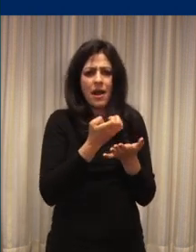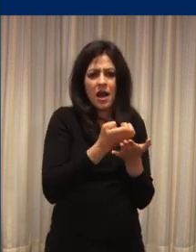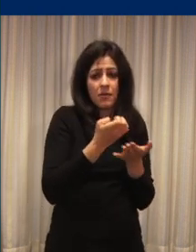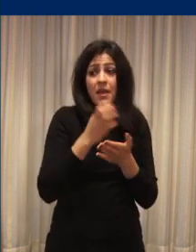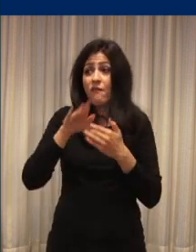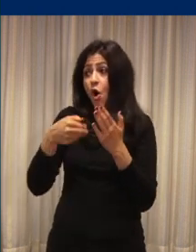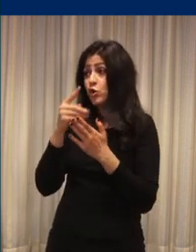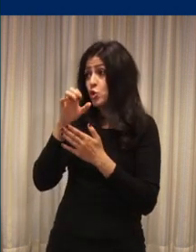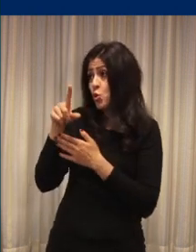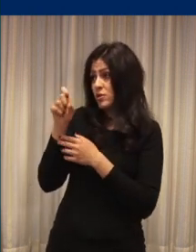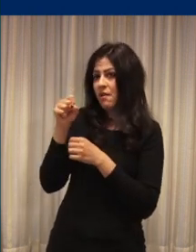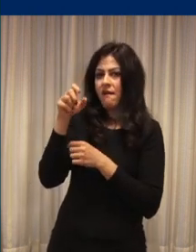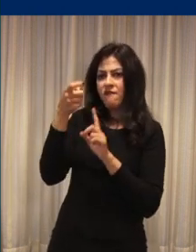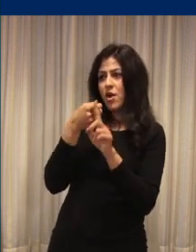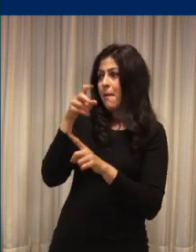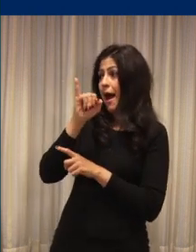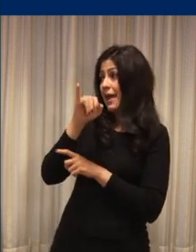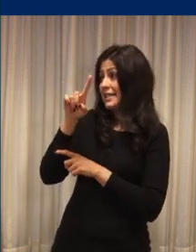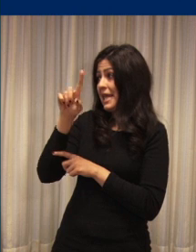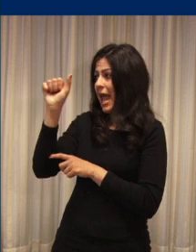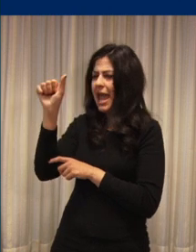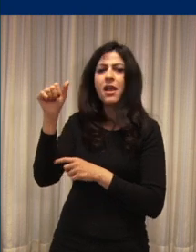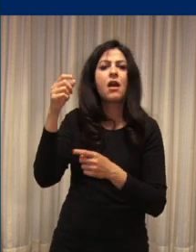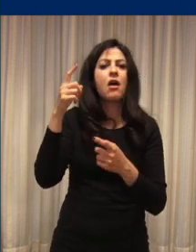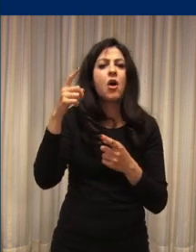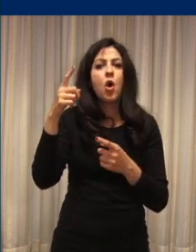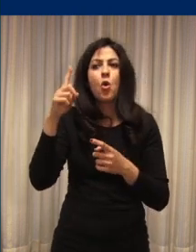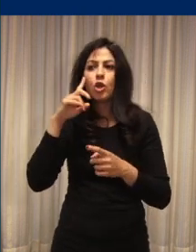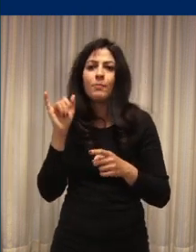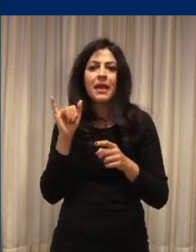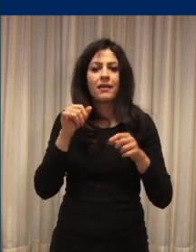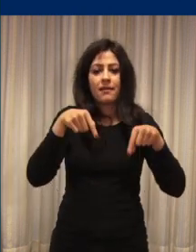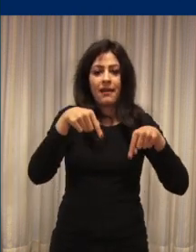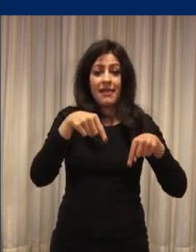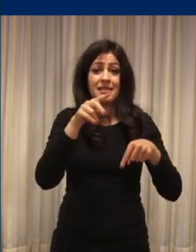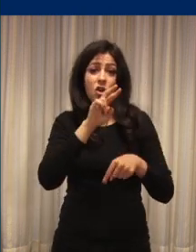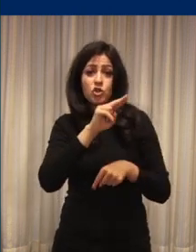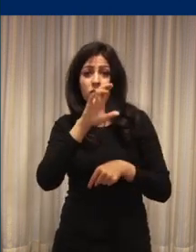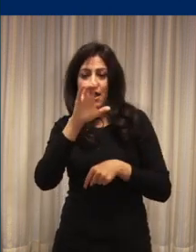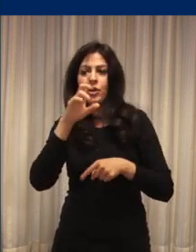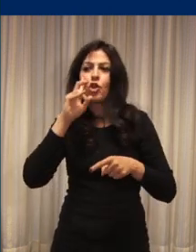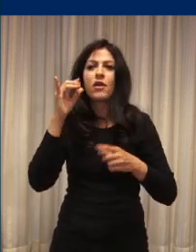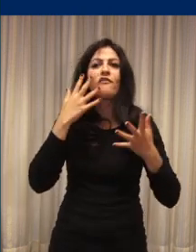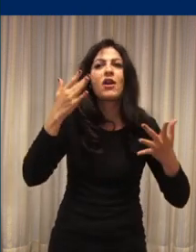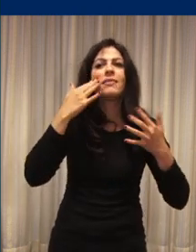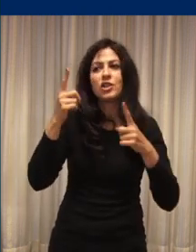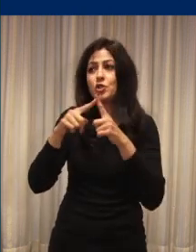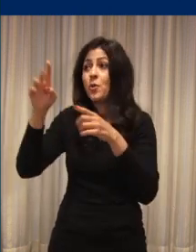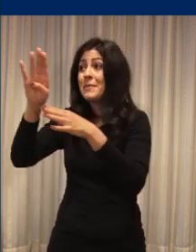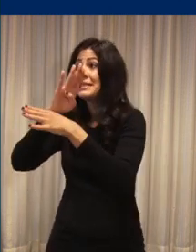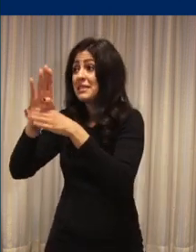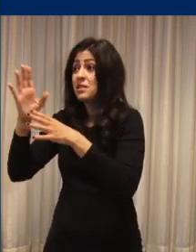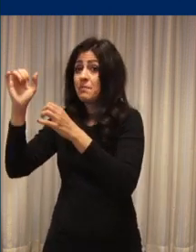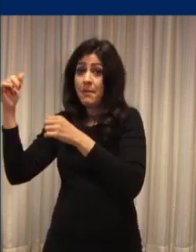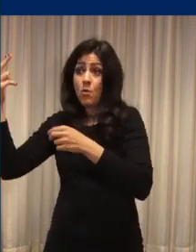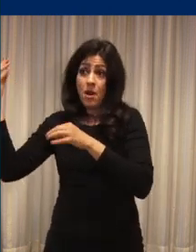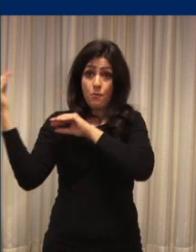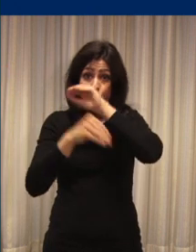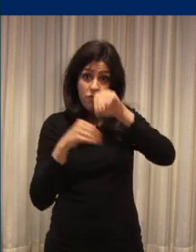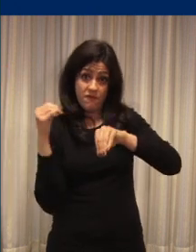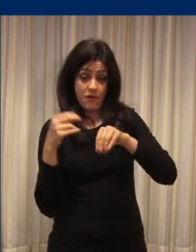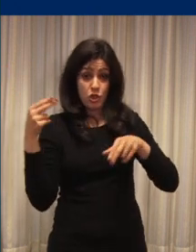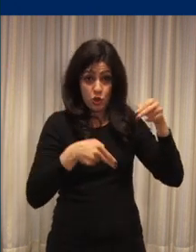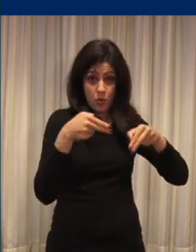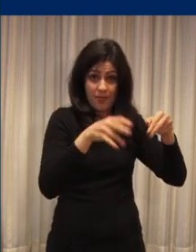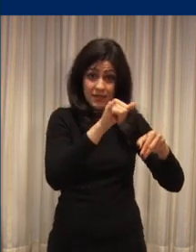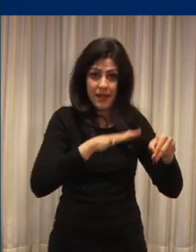IDA available to help attract businesses, but more importantly, to support the existing businesses we have, to give them